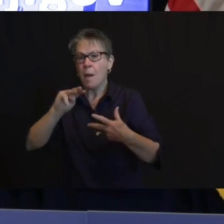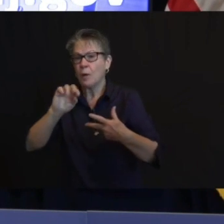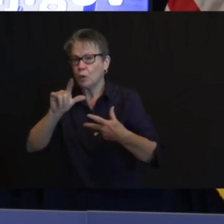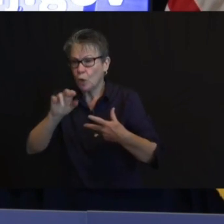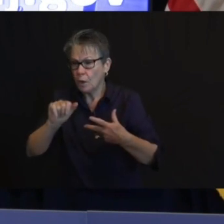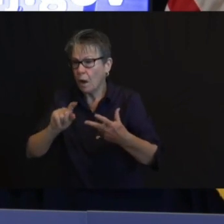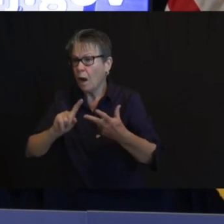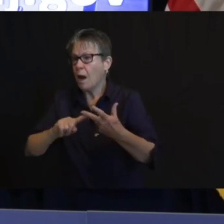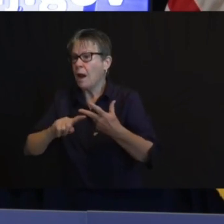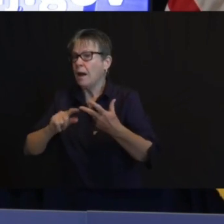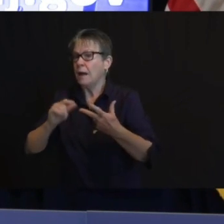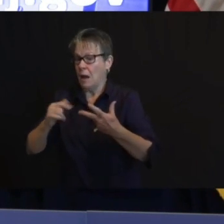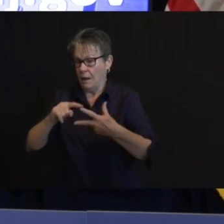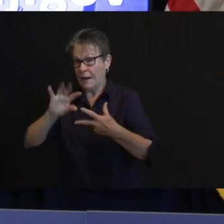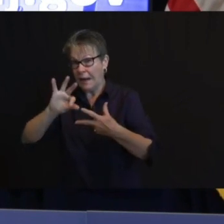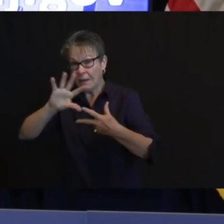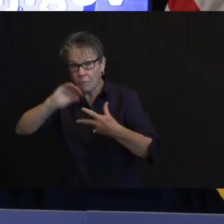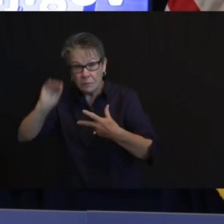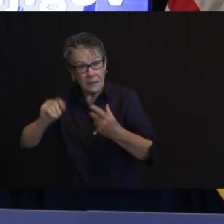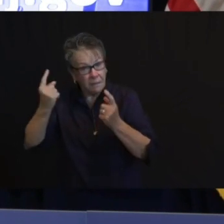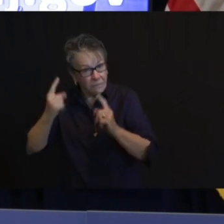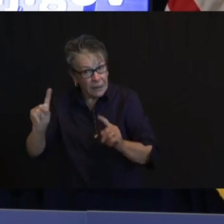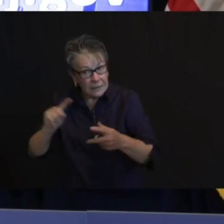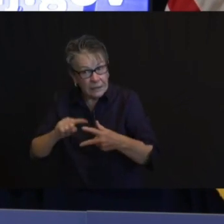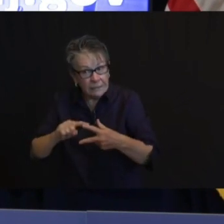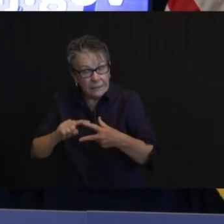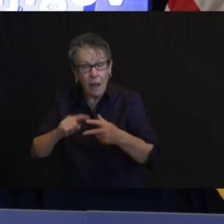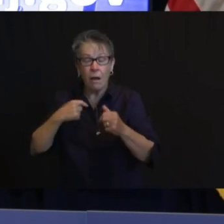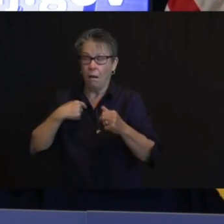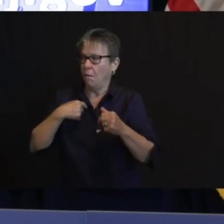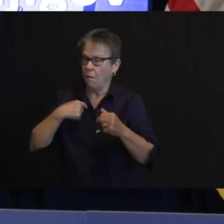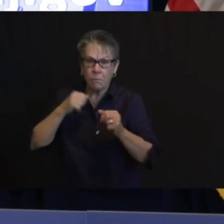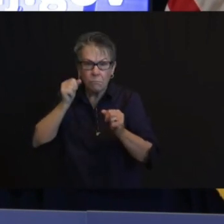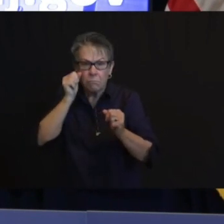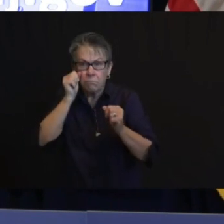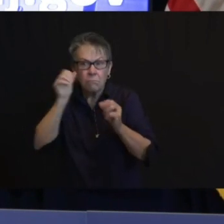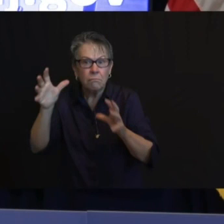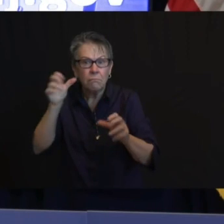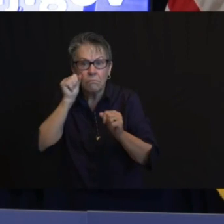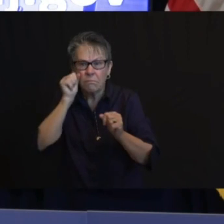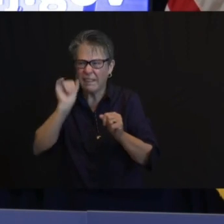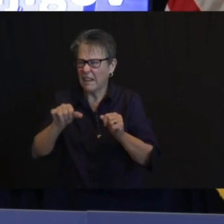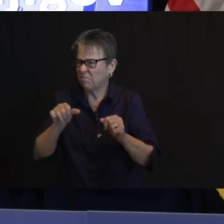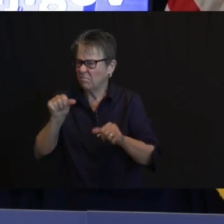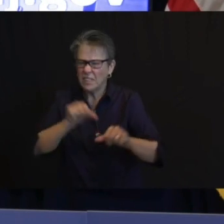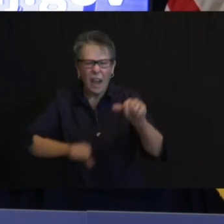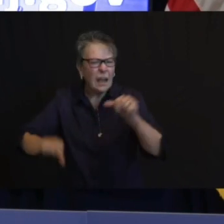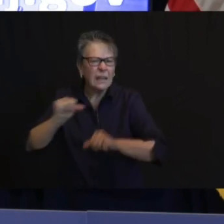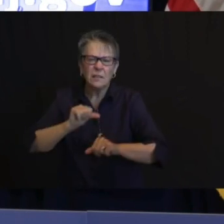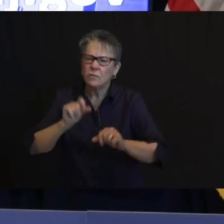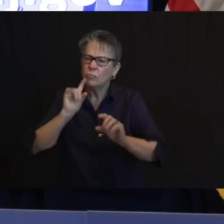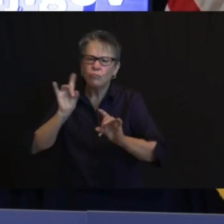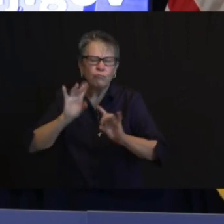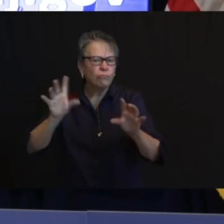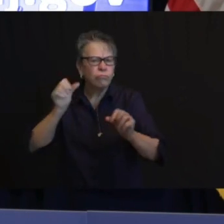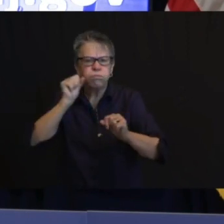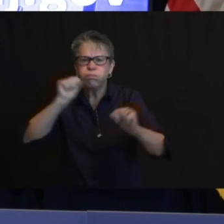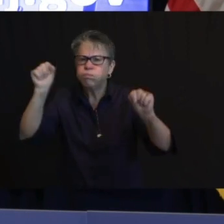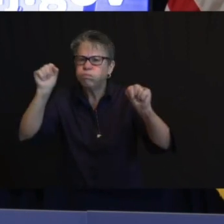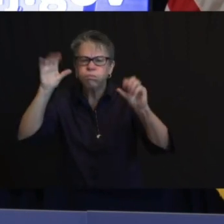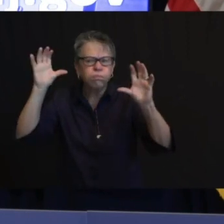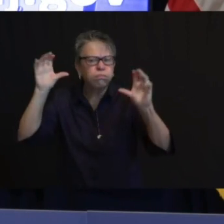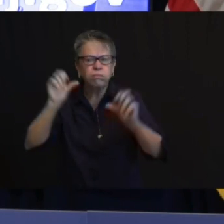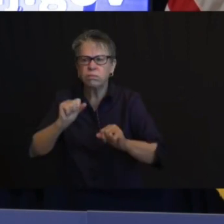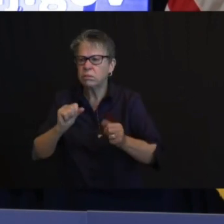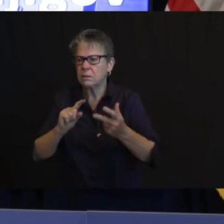are 95% effective. That is an incredible scientific breakthrough. AstraZeneca also recently